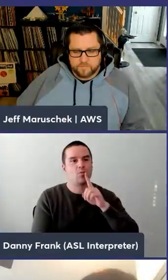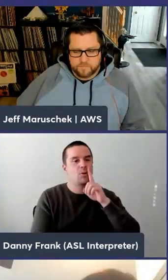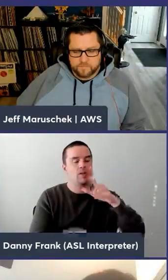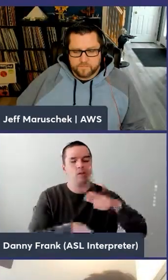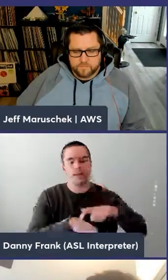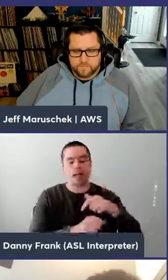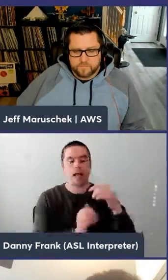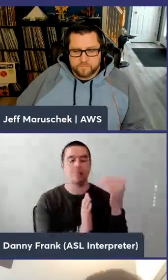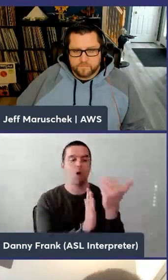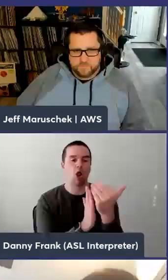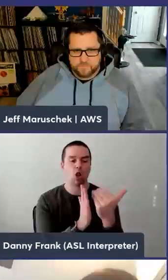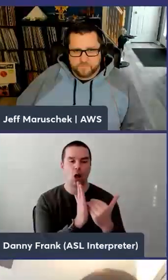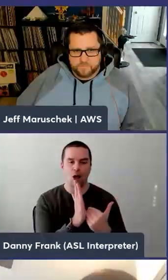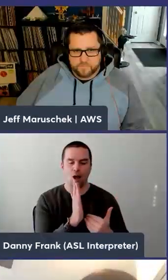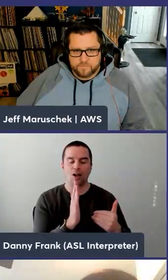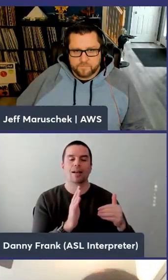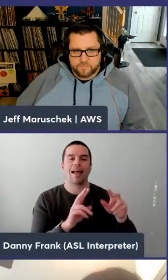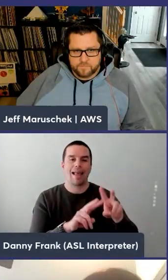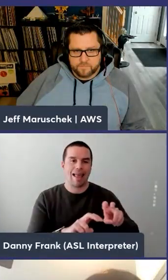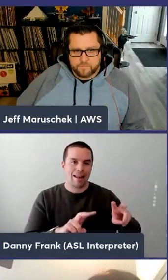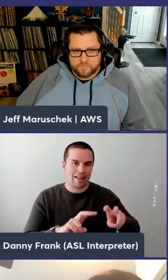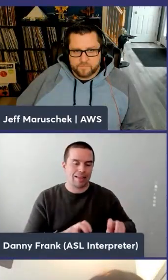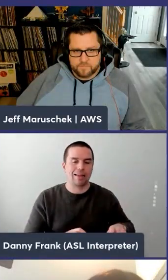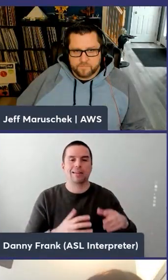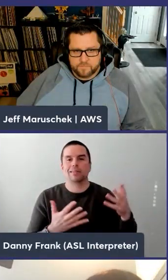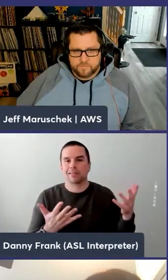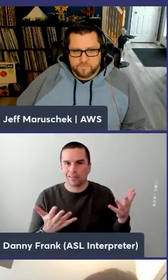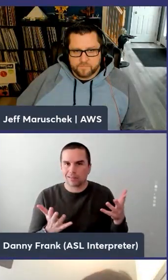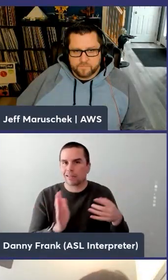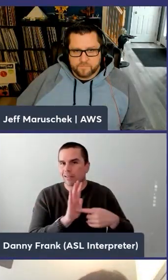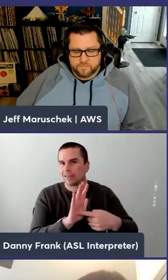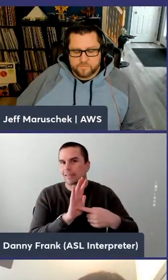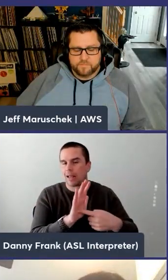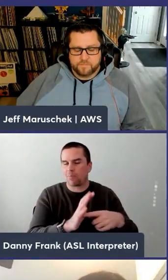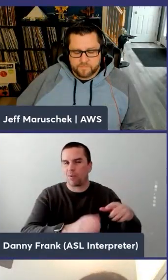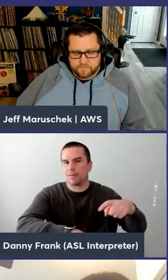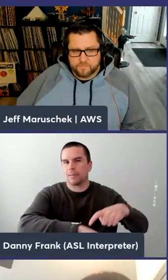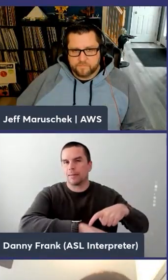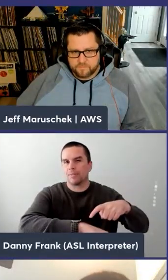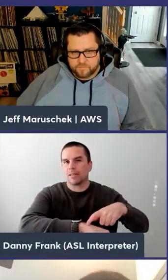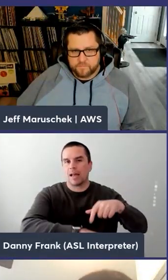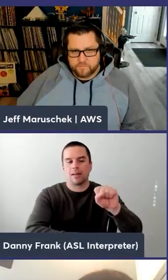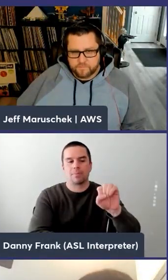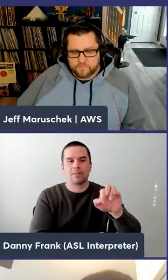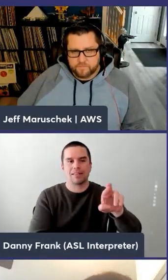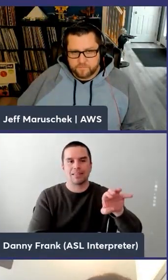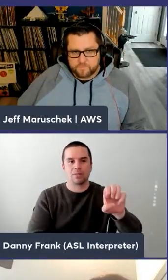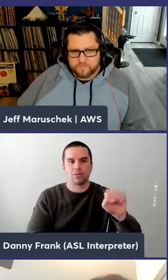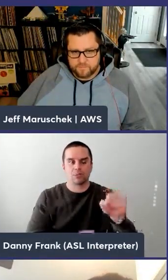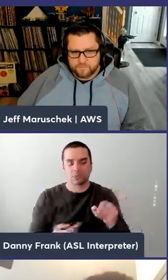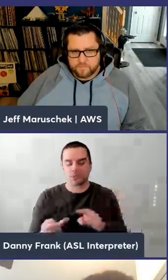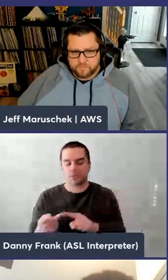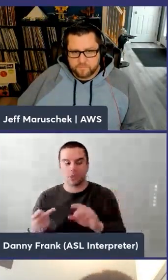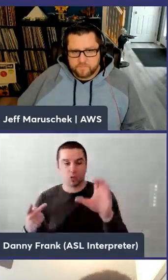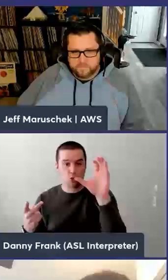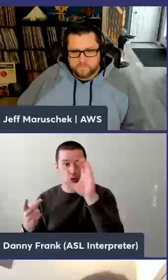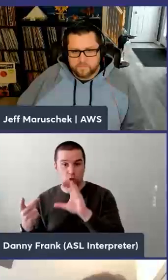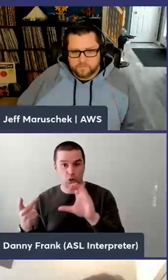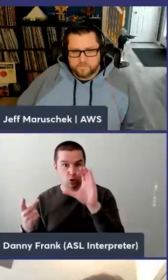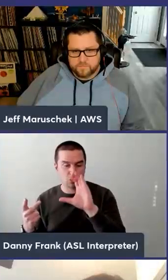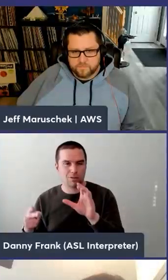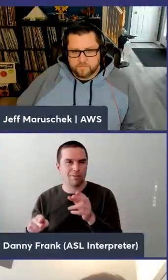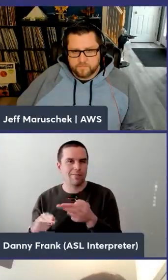events. These are some of the use cases that fall under time series. And then we have search, which is again, as the name